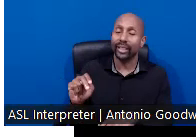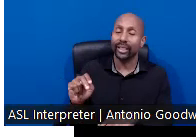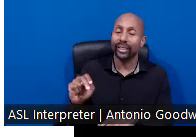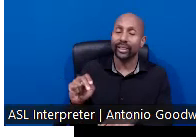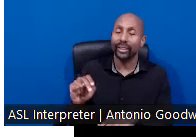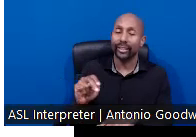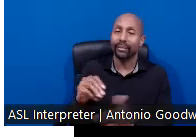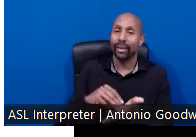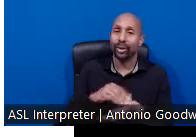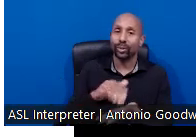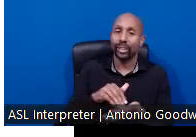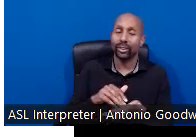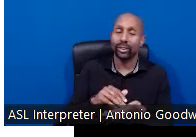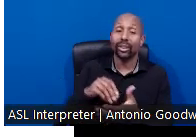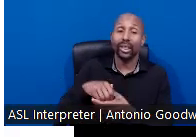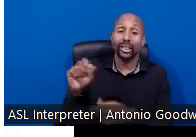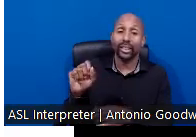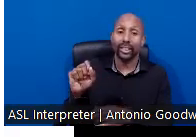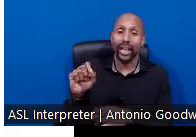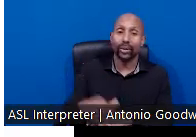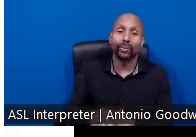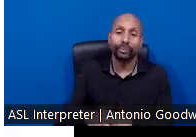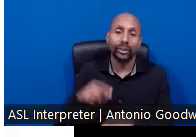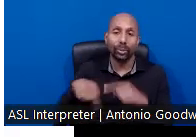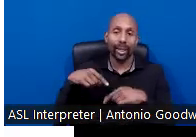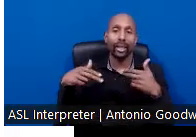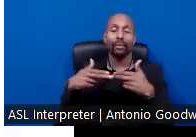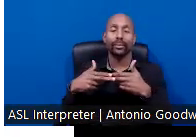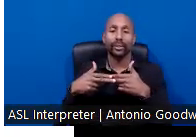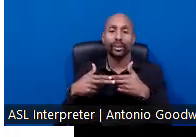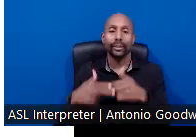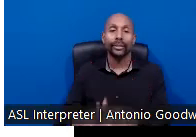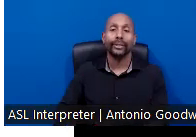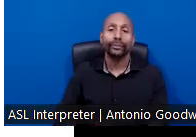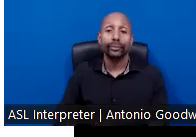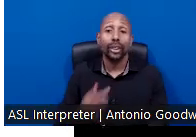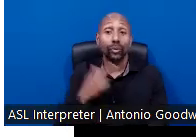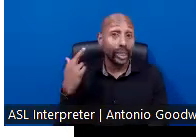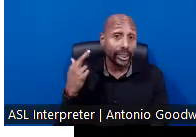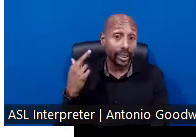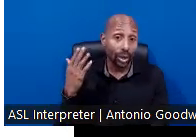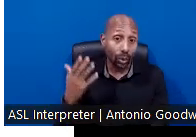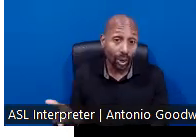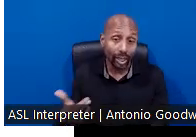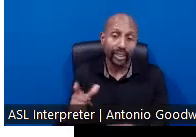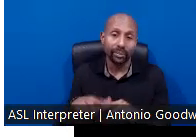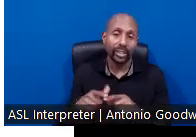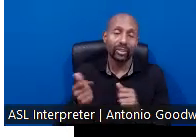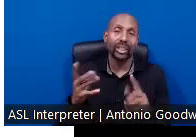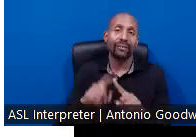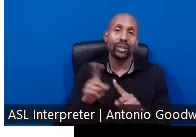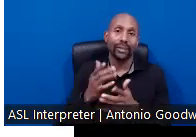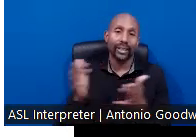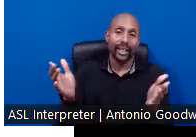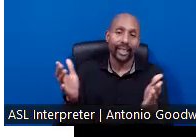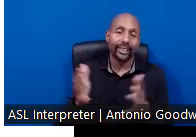down a little bit more for self-awareness as well. So a person's risk of infection depends on a number of different factors,